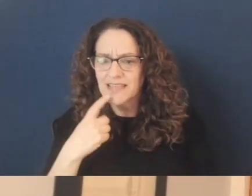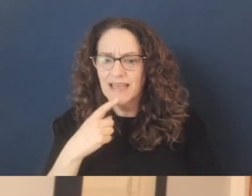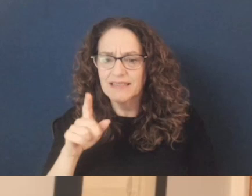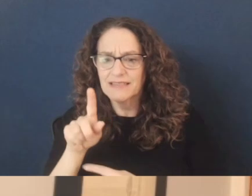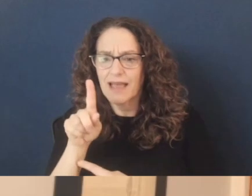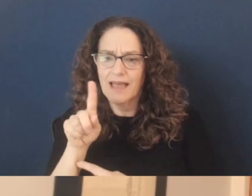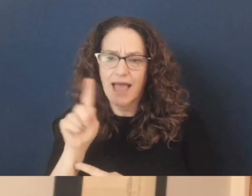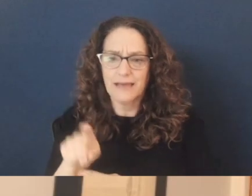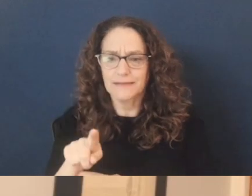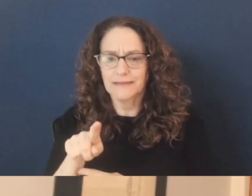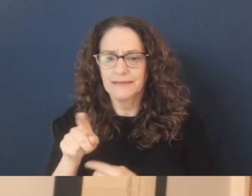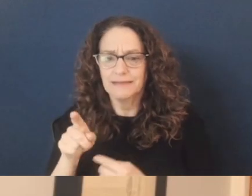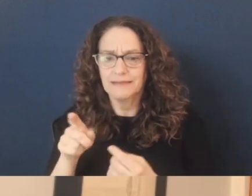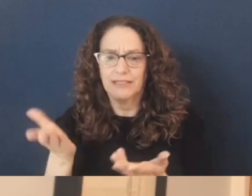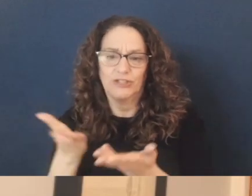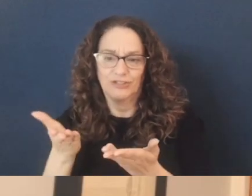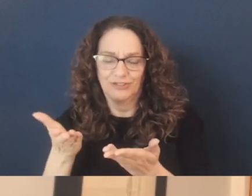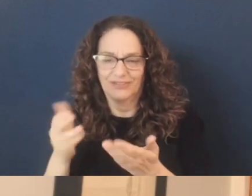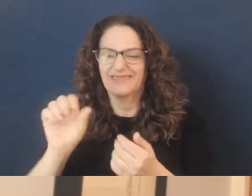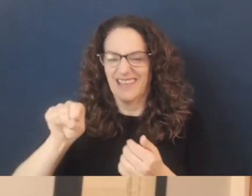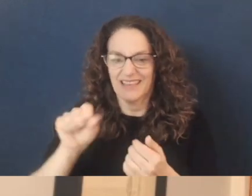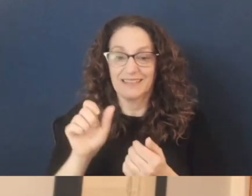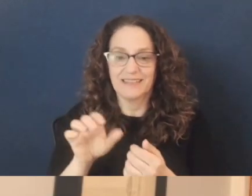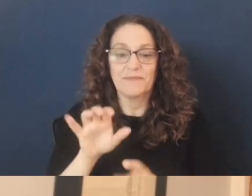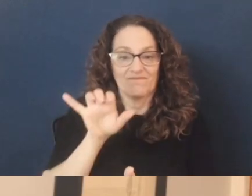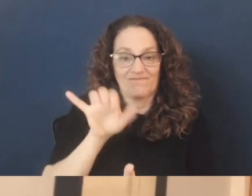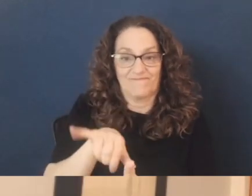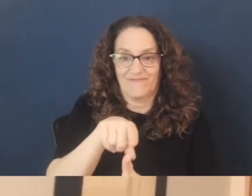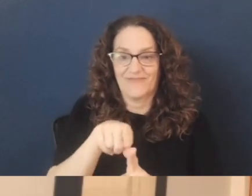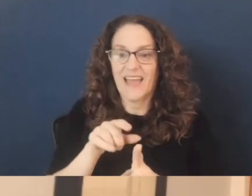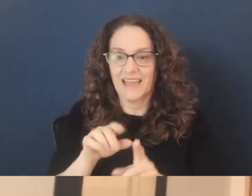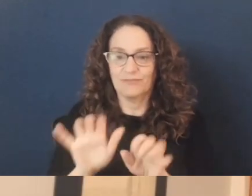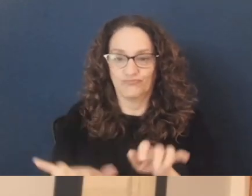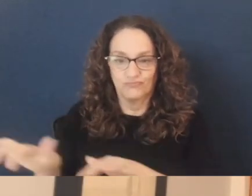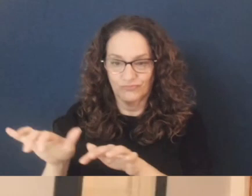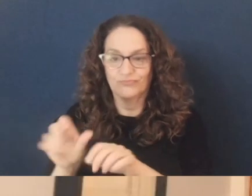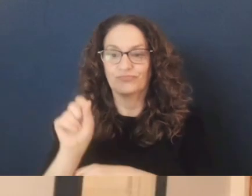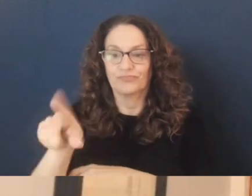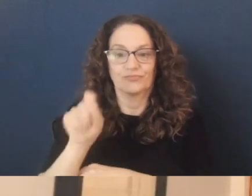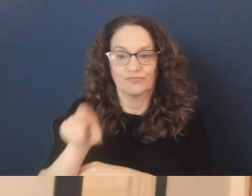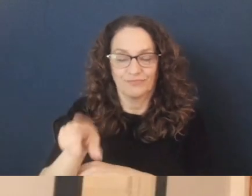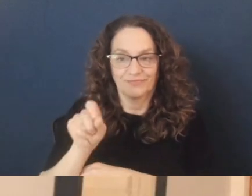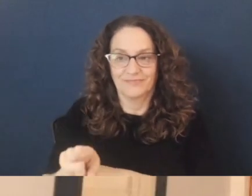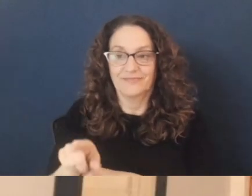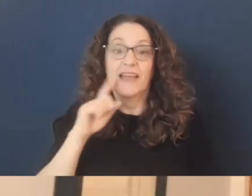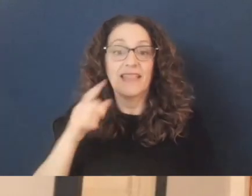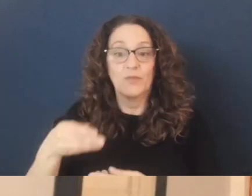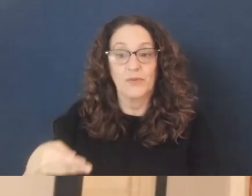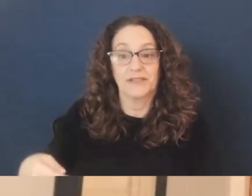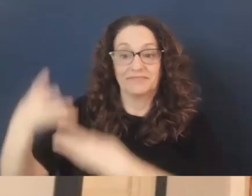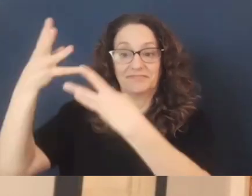of the bowl. And those questions will get funneled to me, and we'll get to as many as we